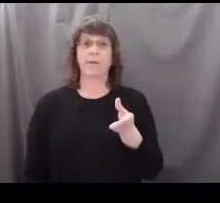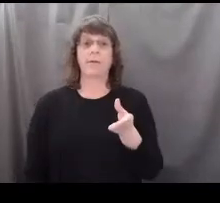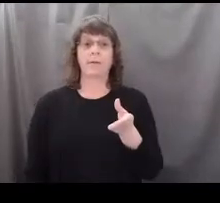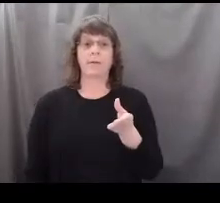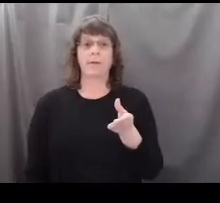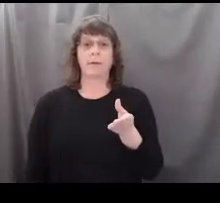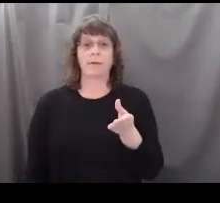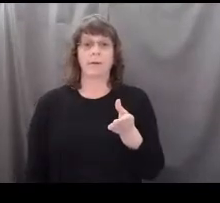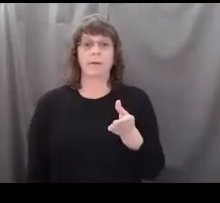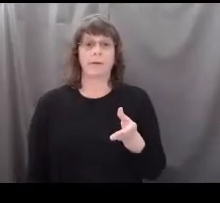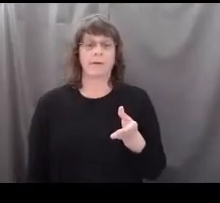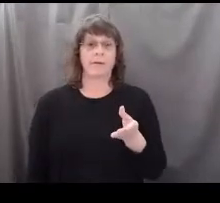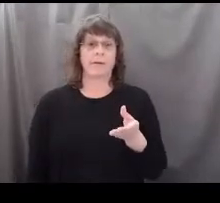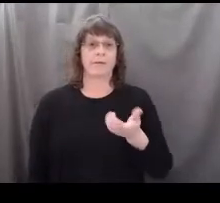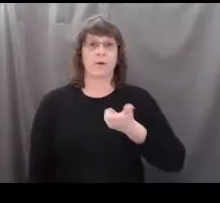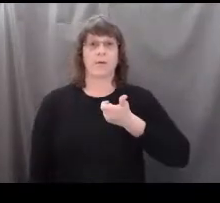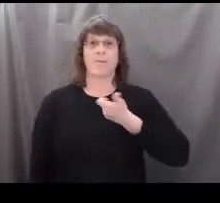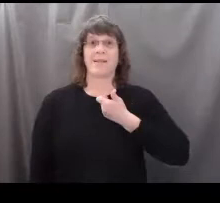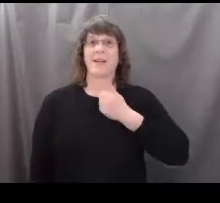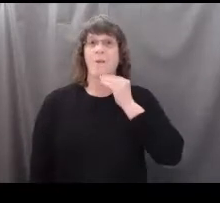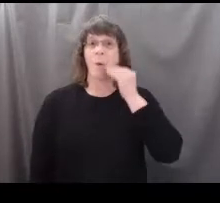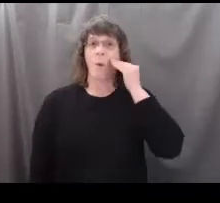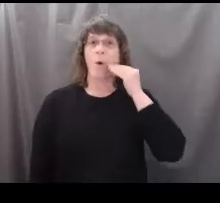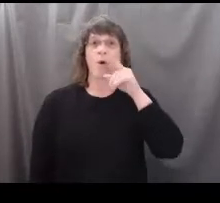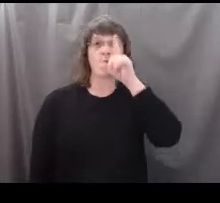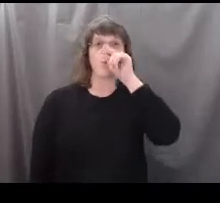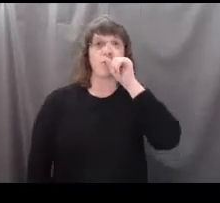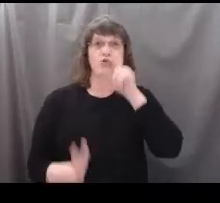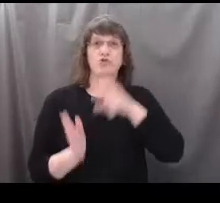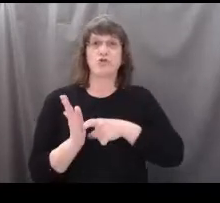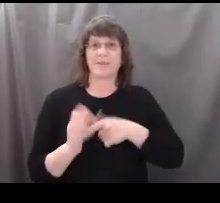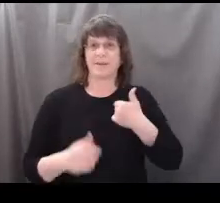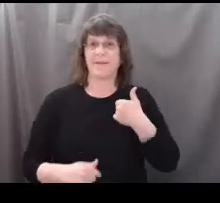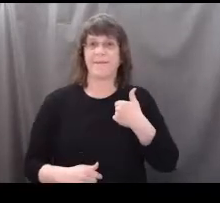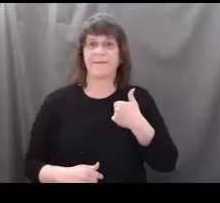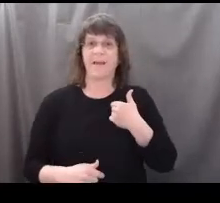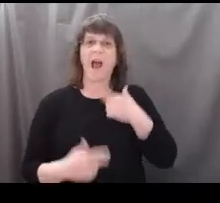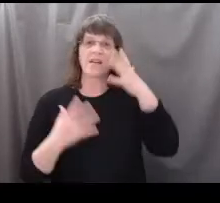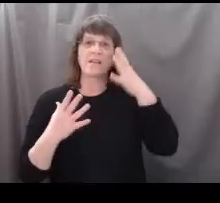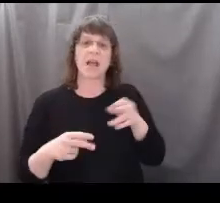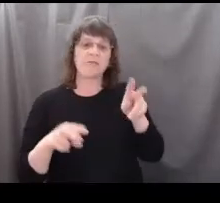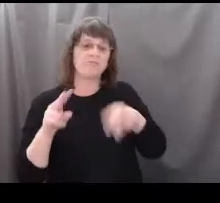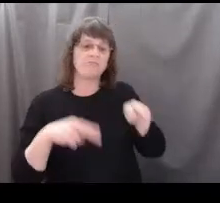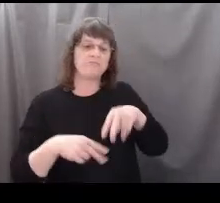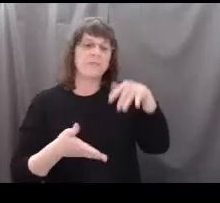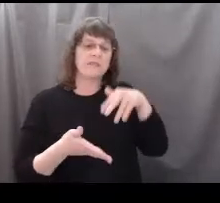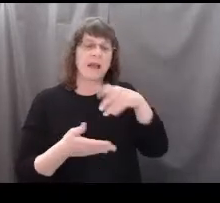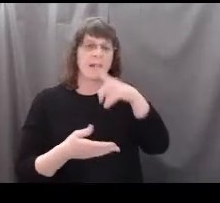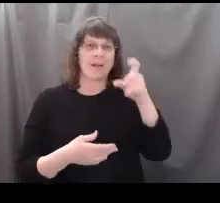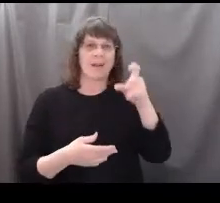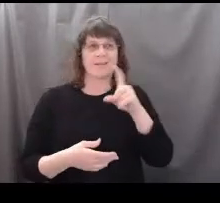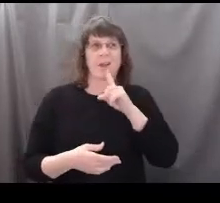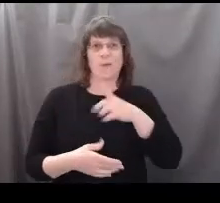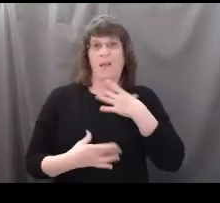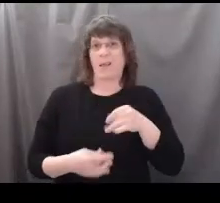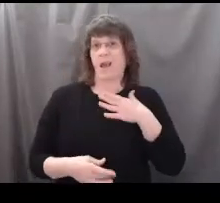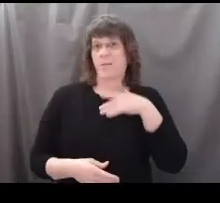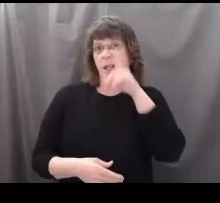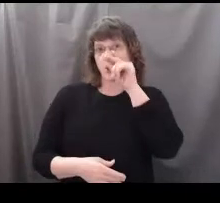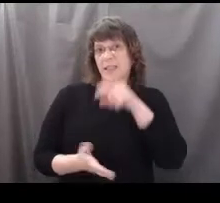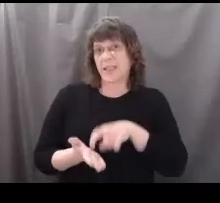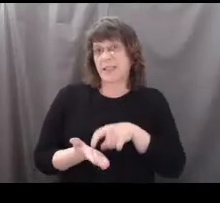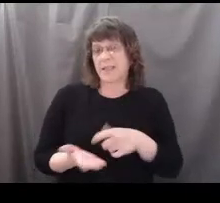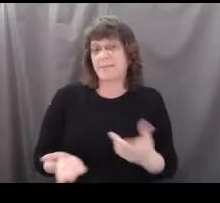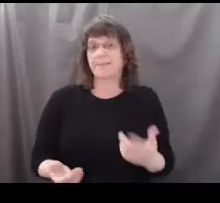have chickens at home. I chose to study them because I really like my chickens.